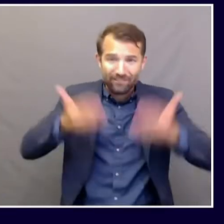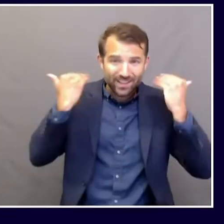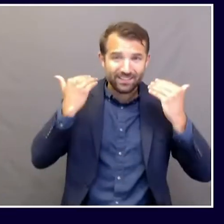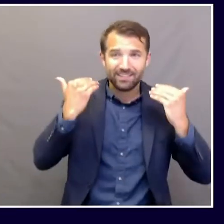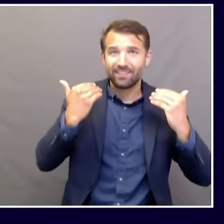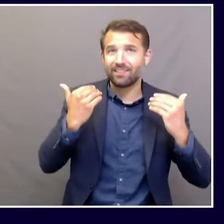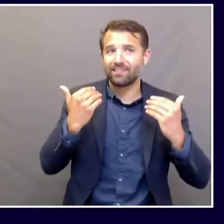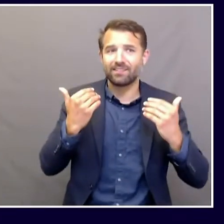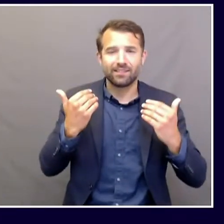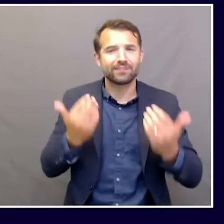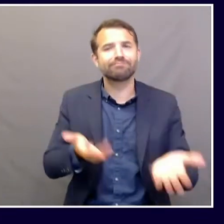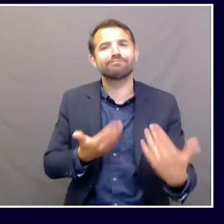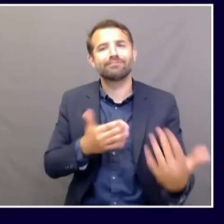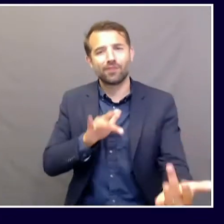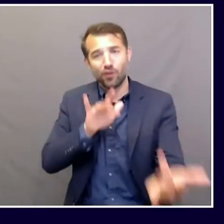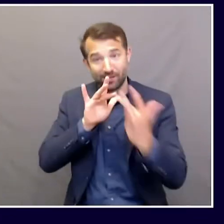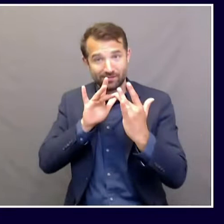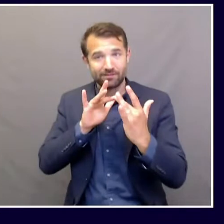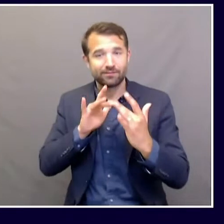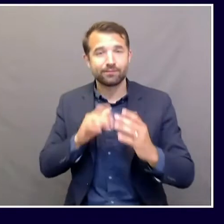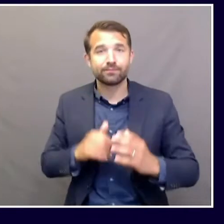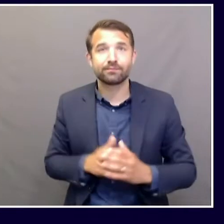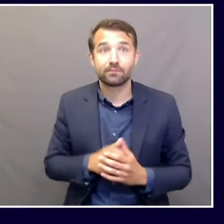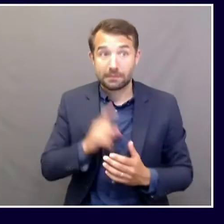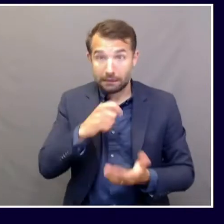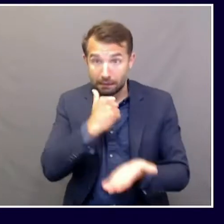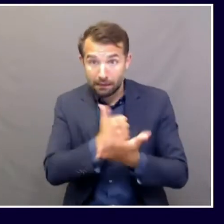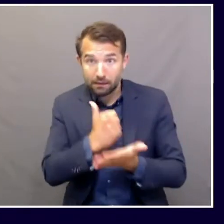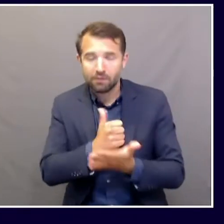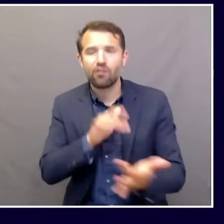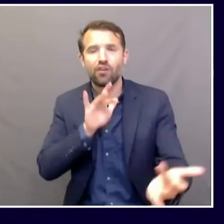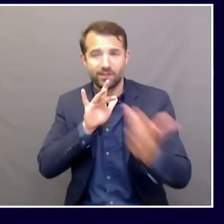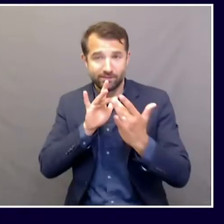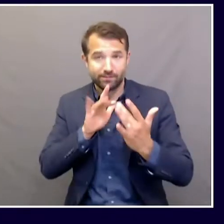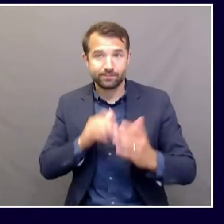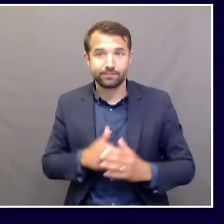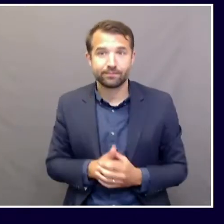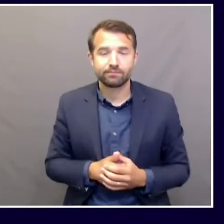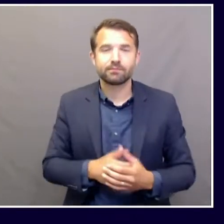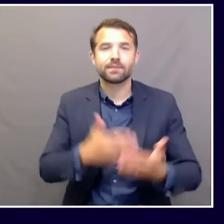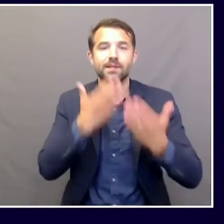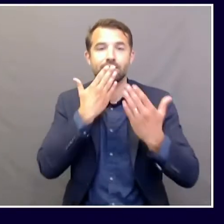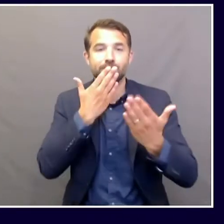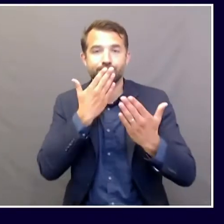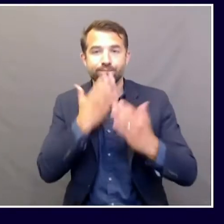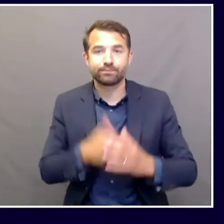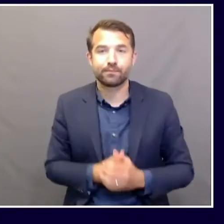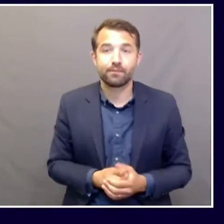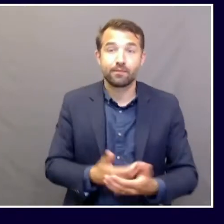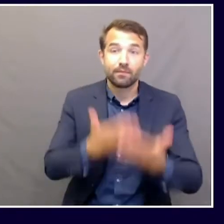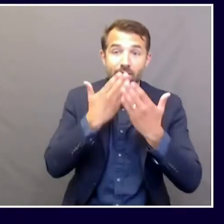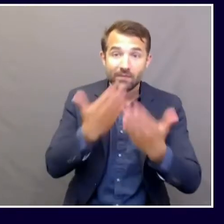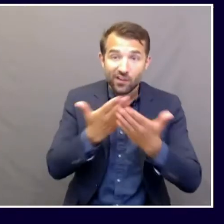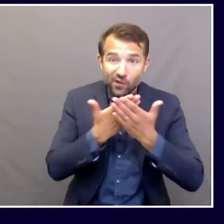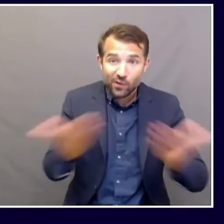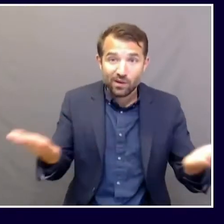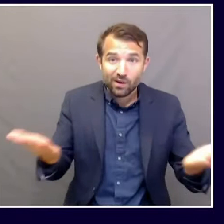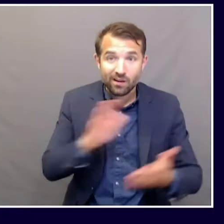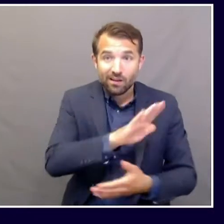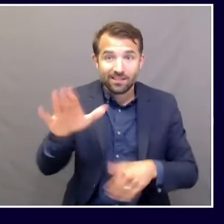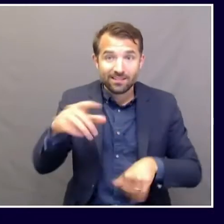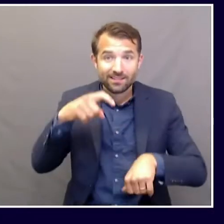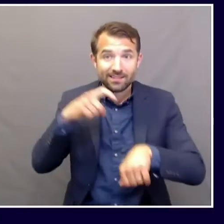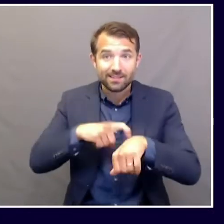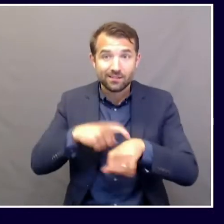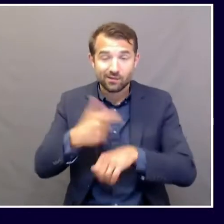people who need help to reach out. Thank you. Thank you very much, Commissioner. And thanks to everyone for taking some time out of their afternoon to join us.